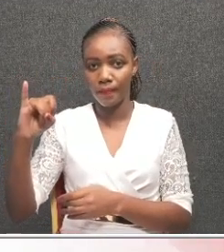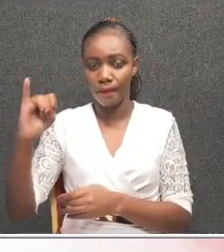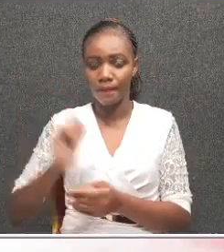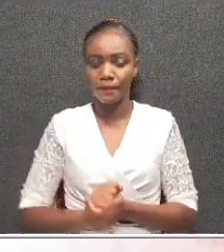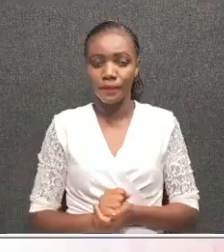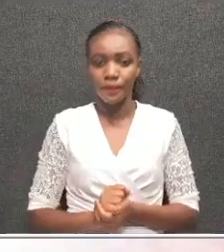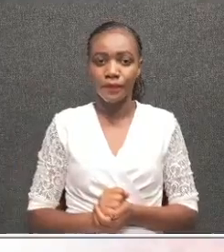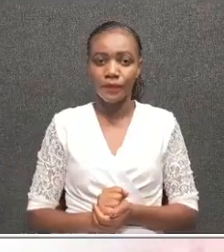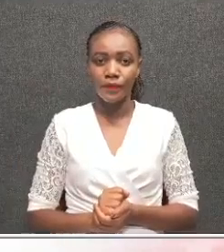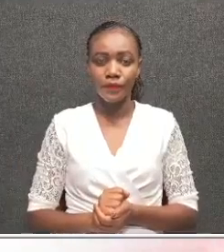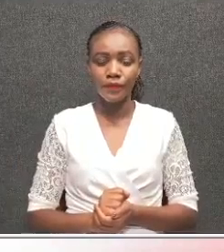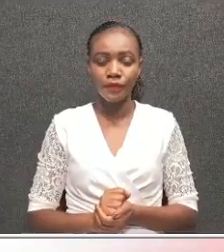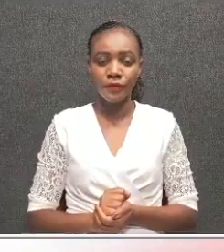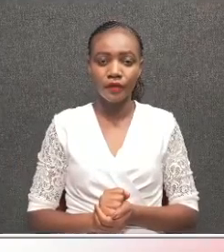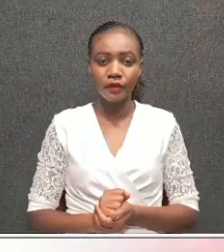ICIJ.